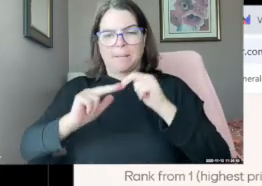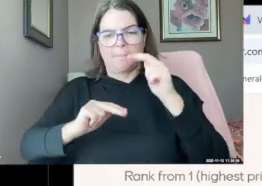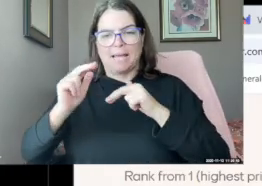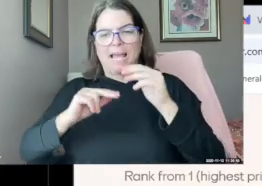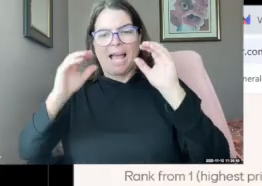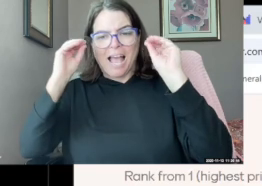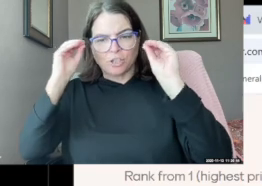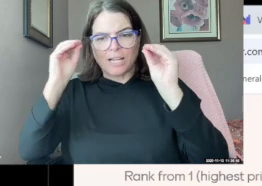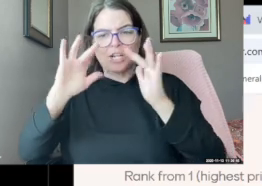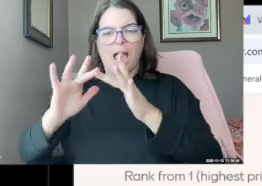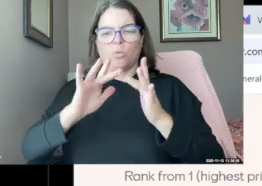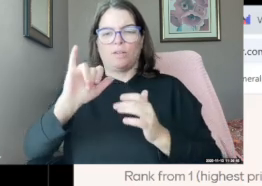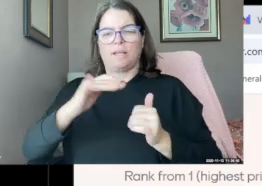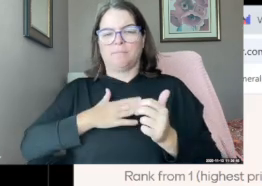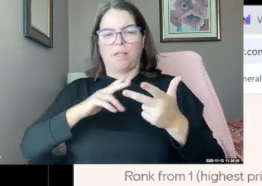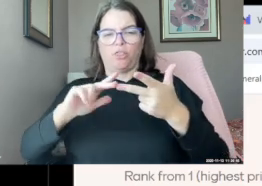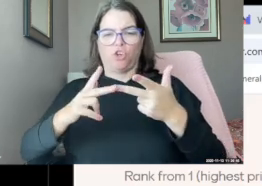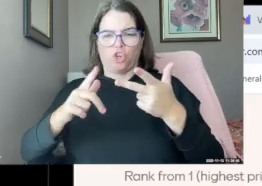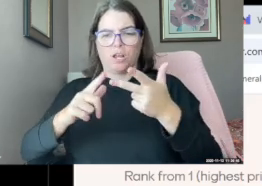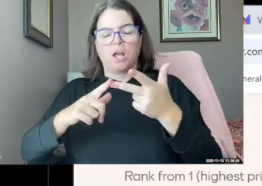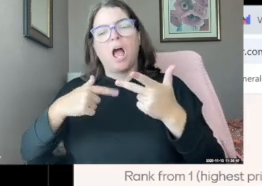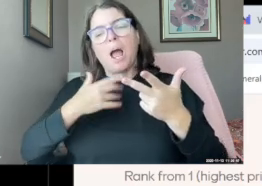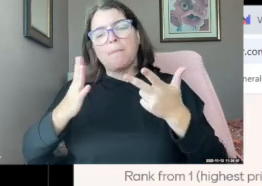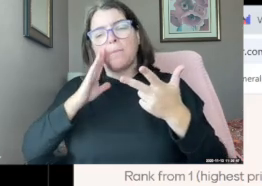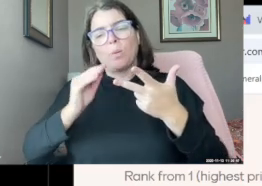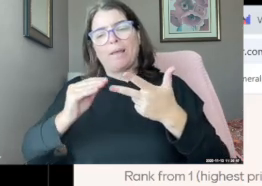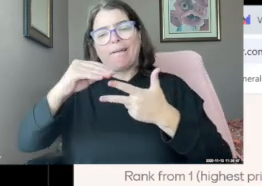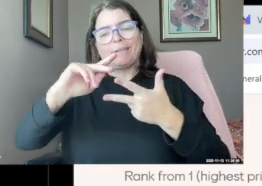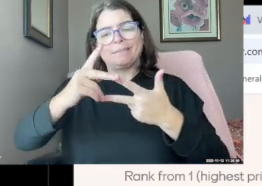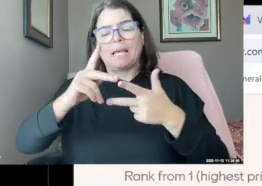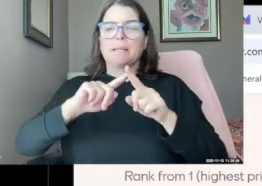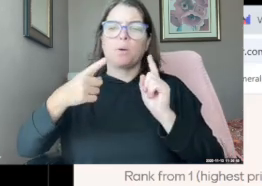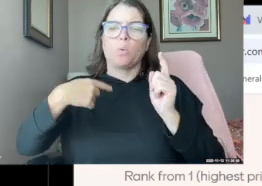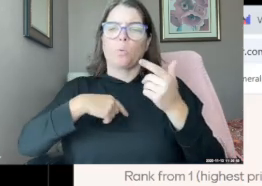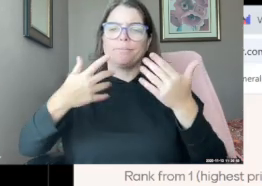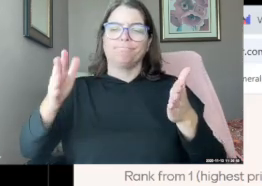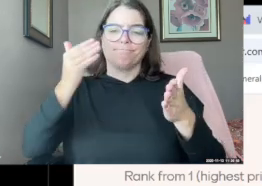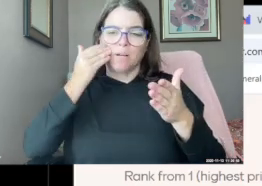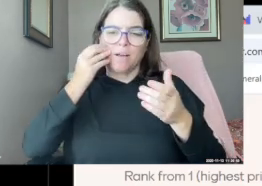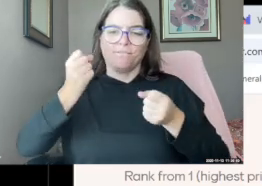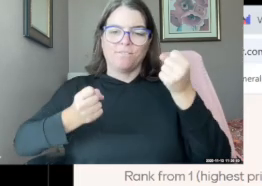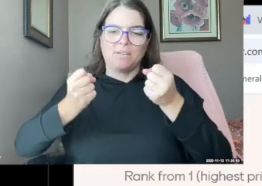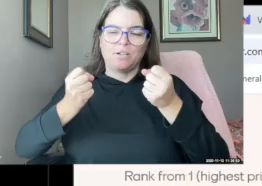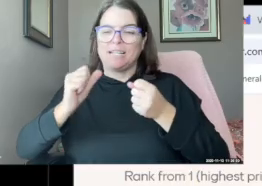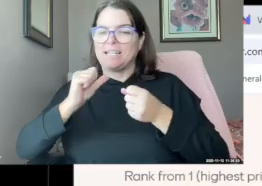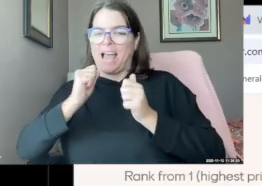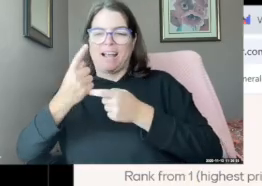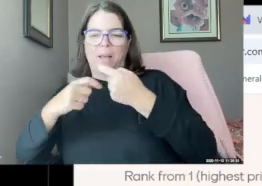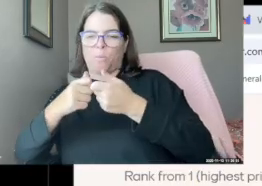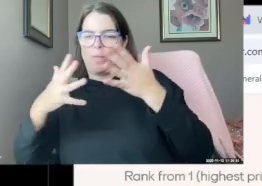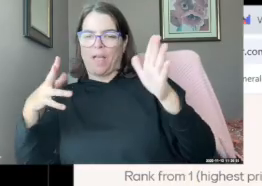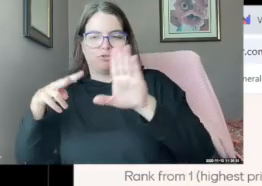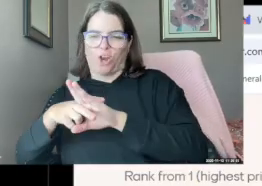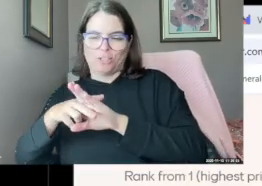difference. And then I put planning and capacity building, education, and outreach as my third. I would have